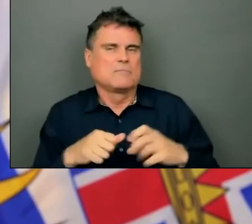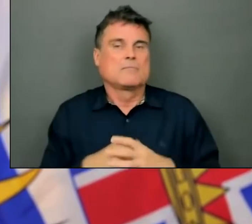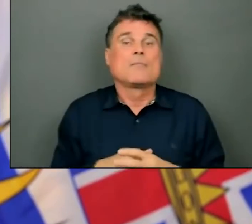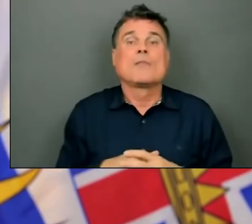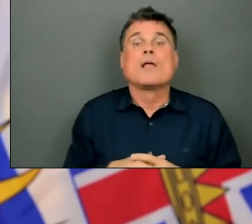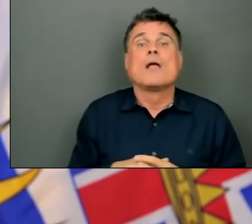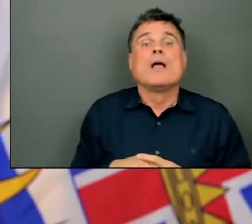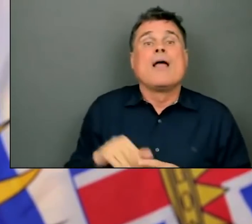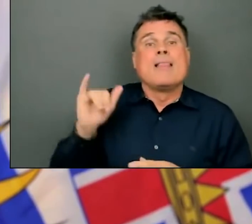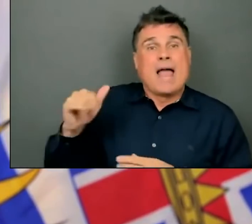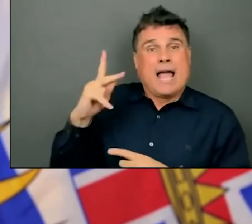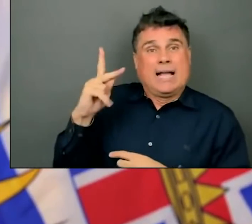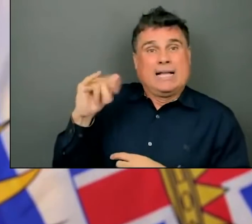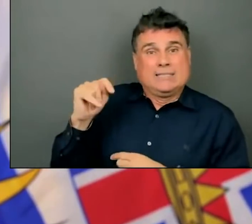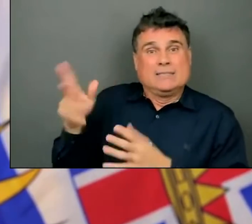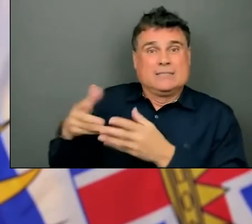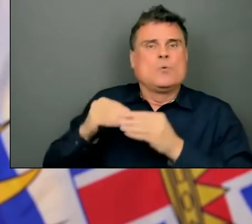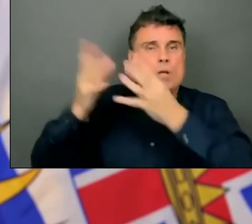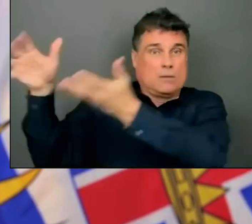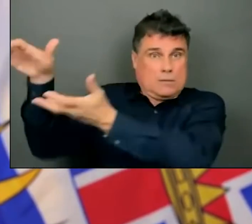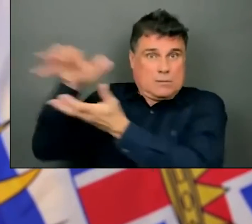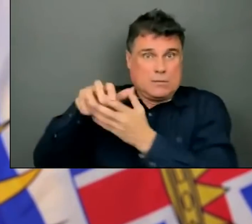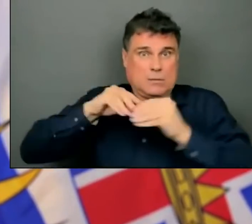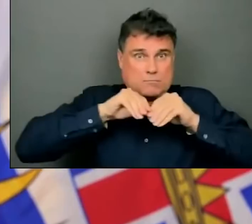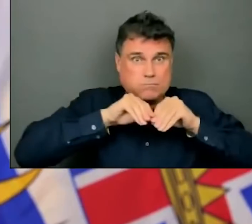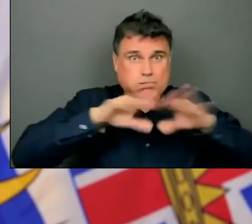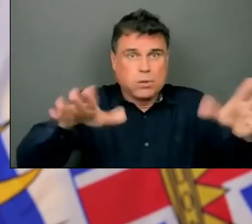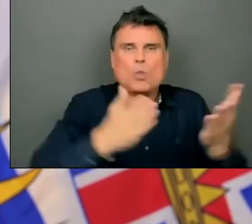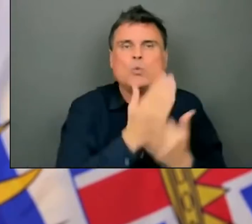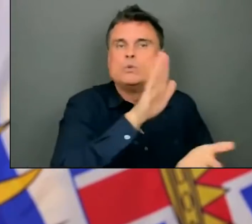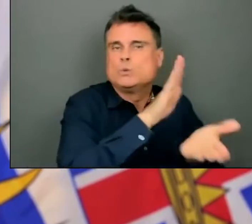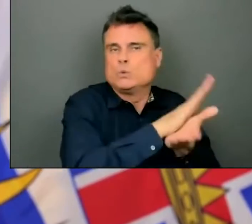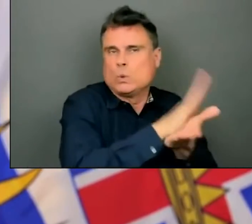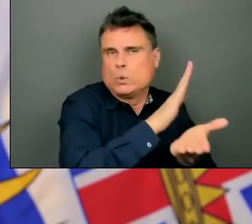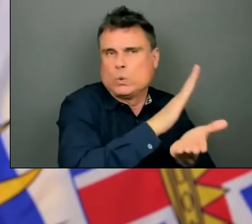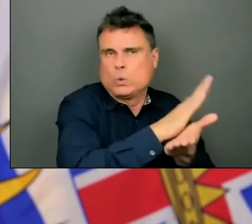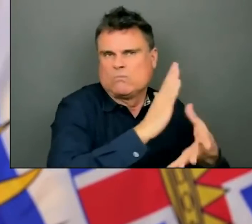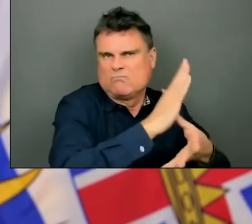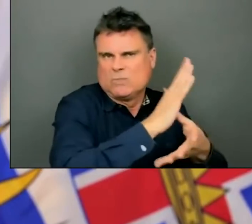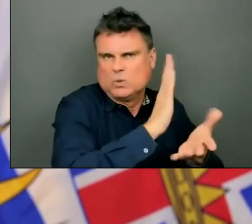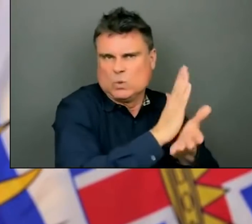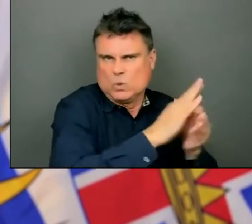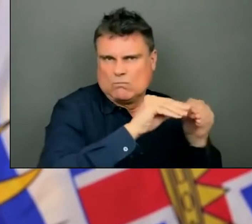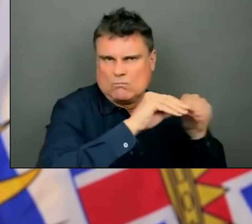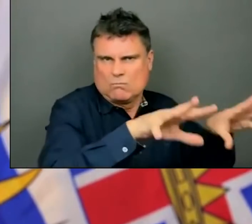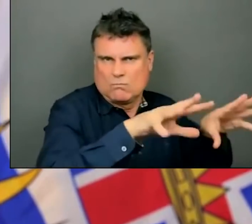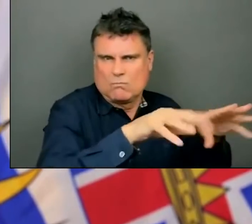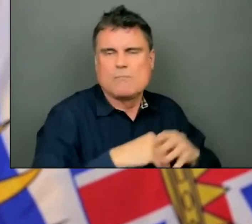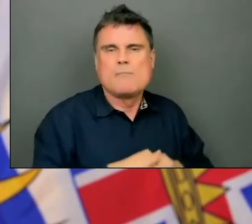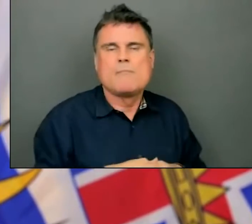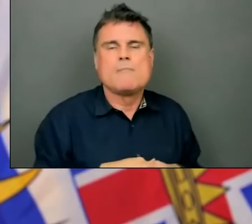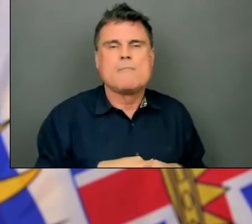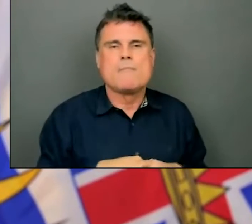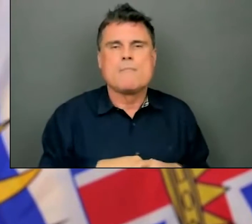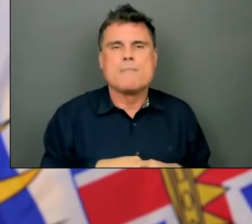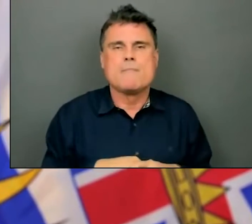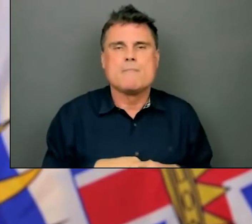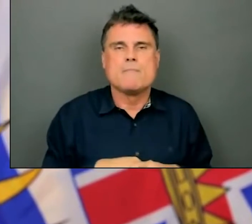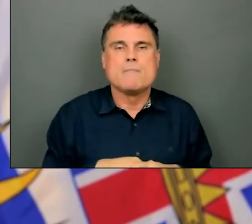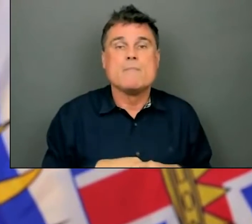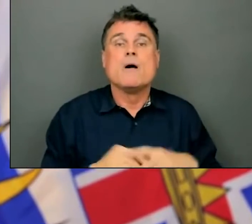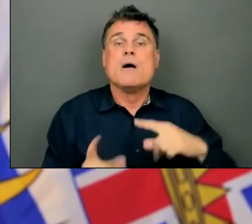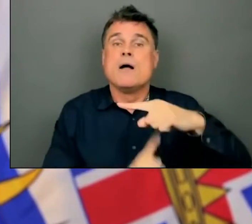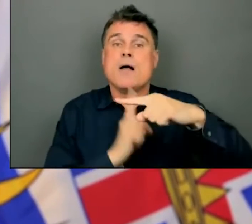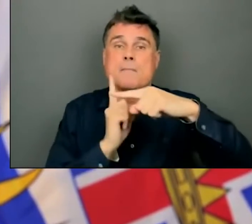They've already started through schools throughout the province, and the tests will soon be